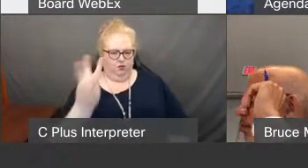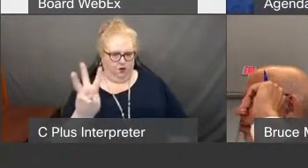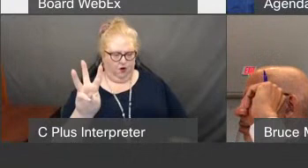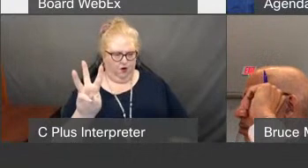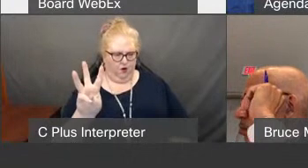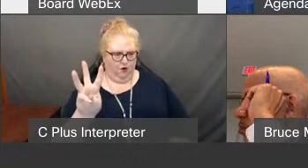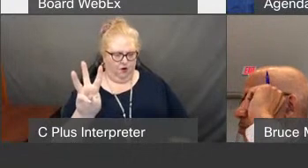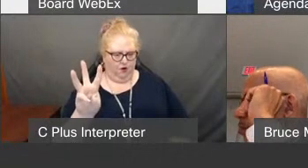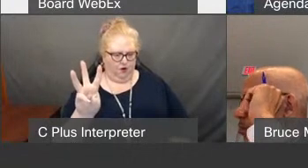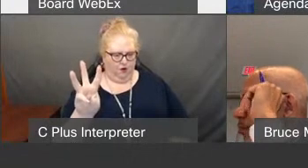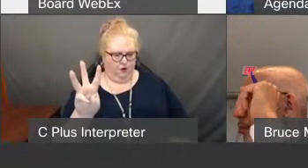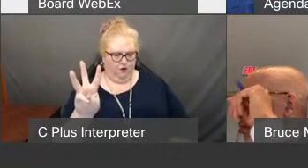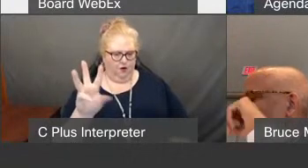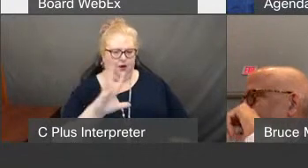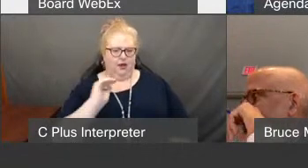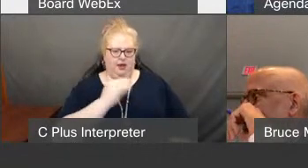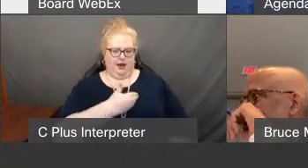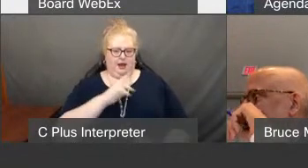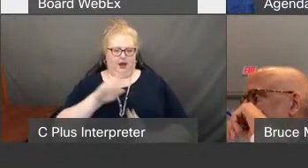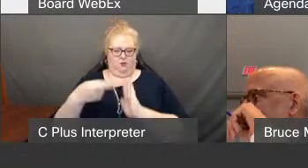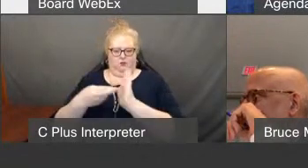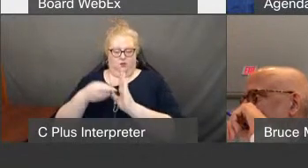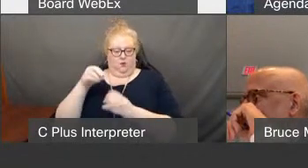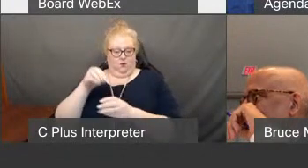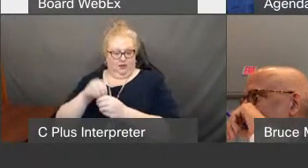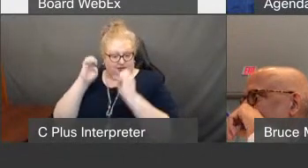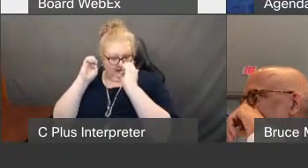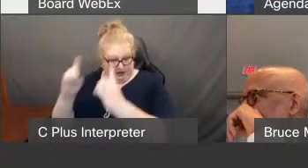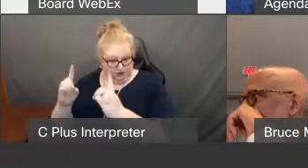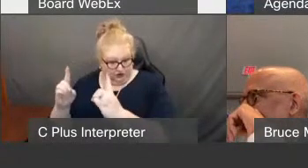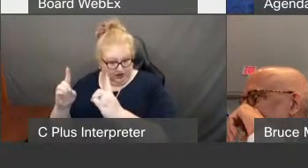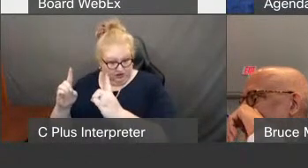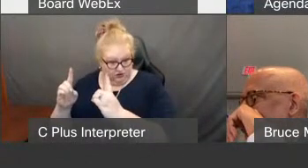and it is our role in education,